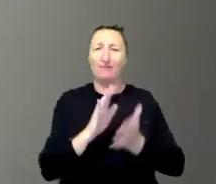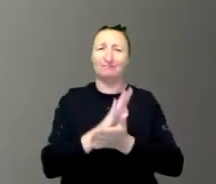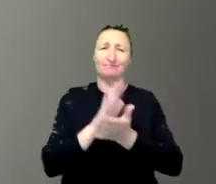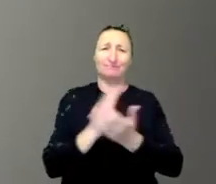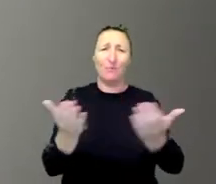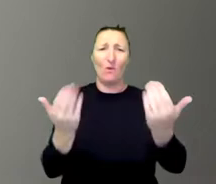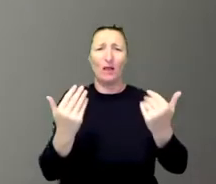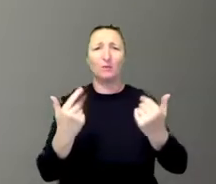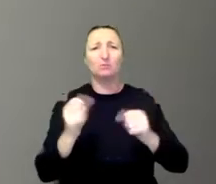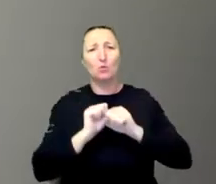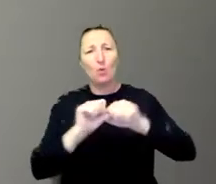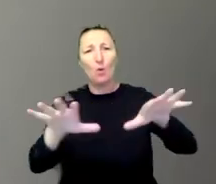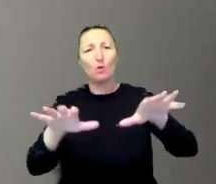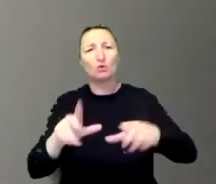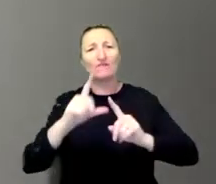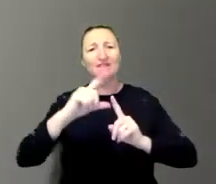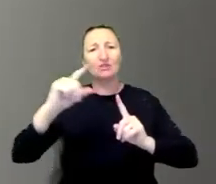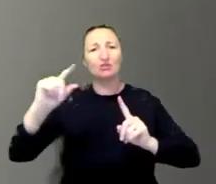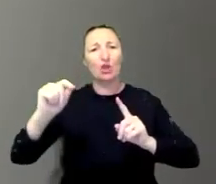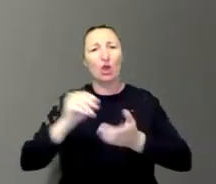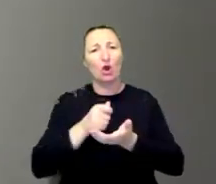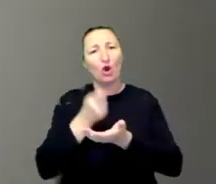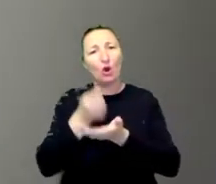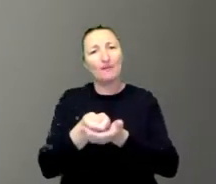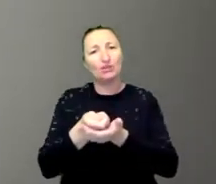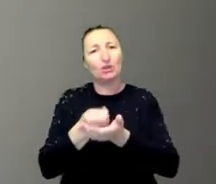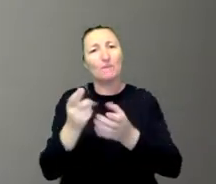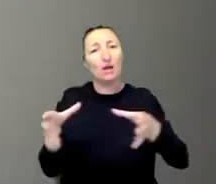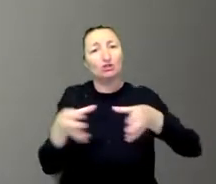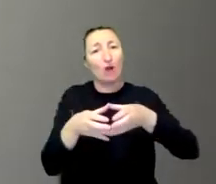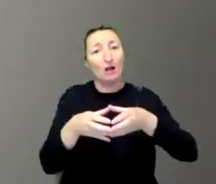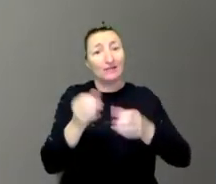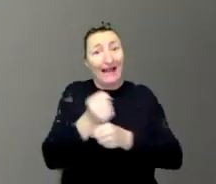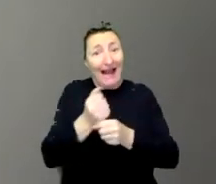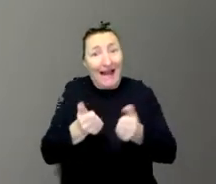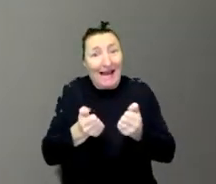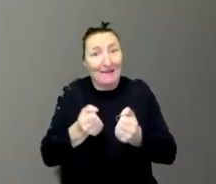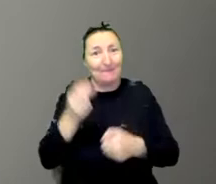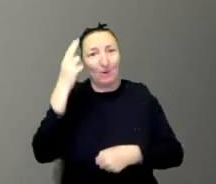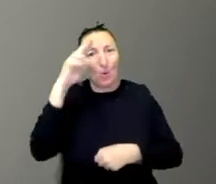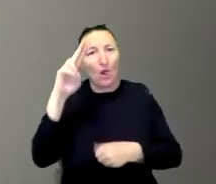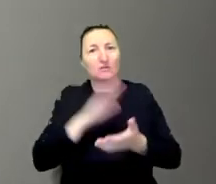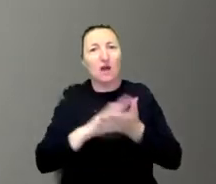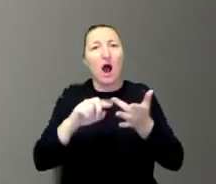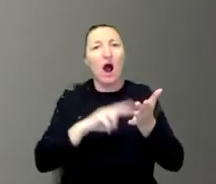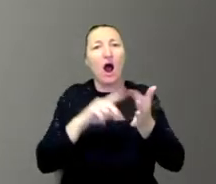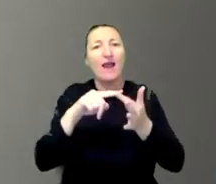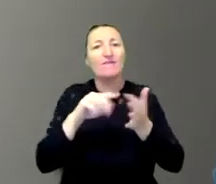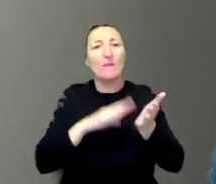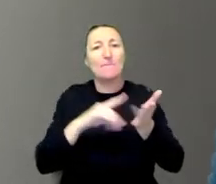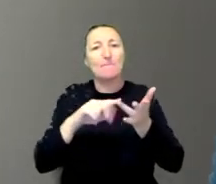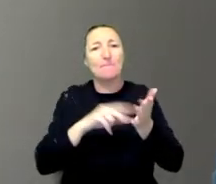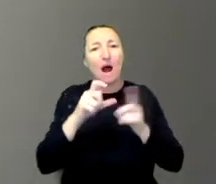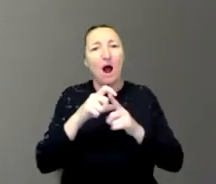digital commission created by Trust, a new game called Hivemind. Conceived as an open source, playable